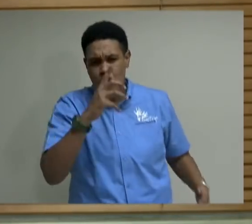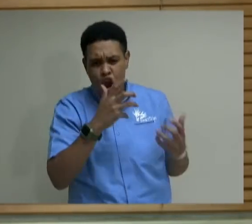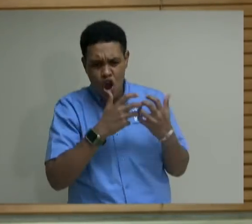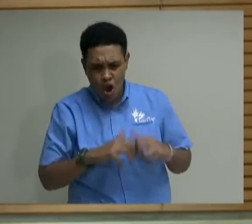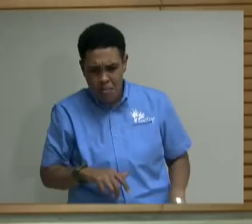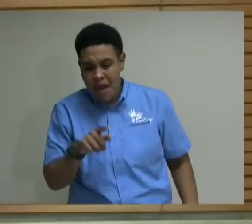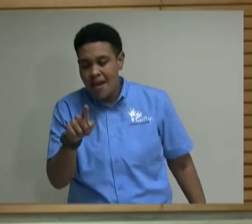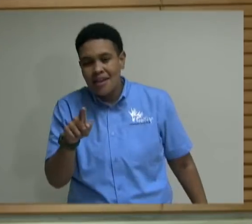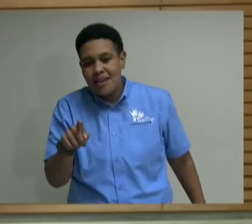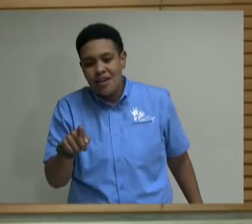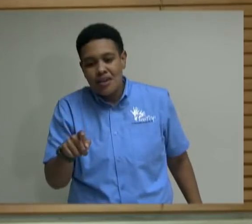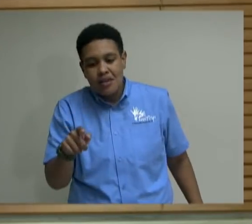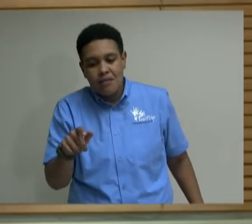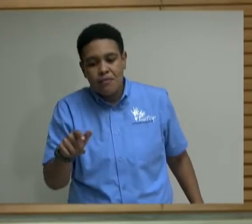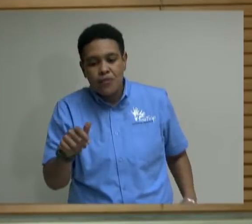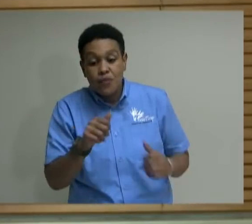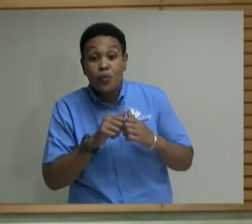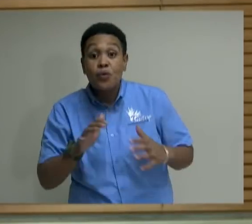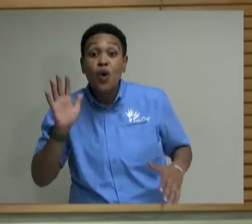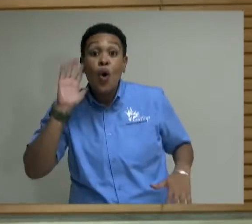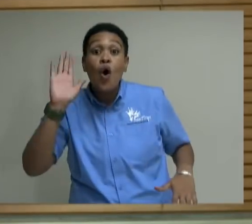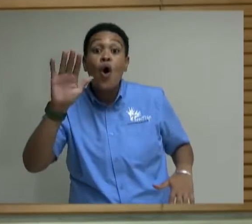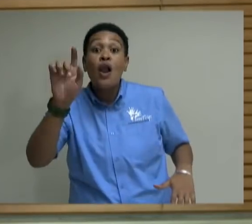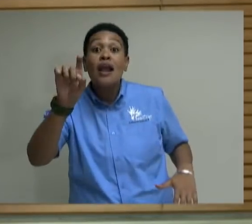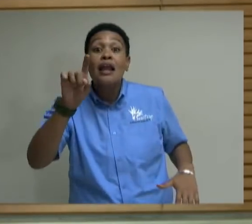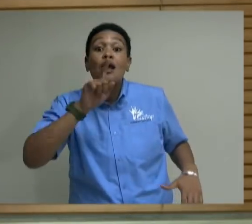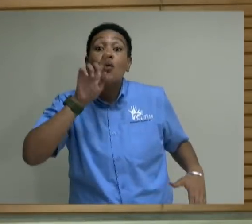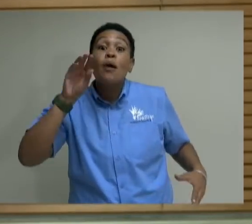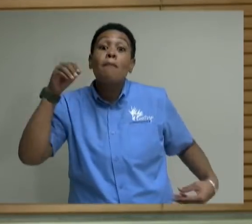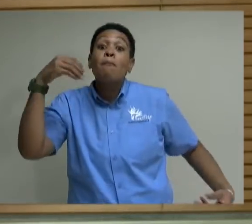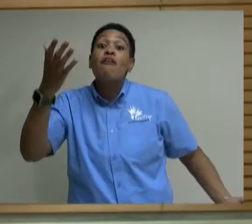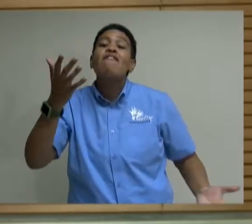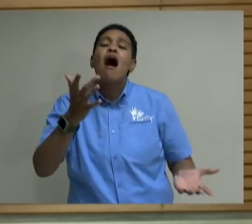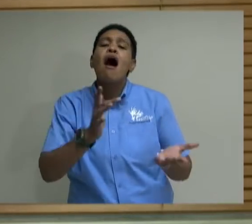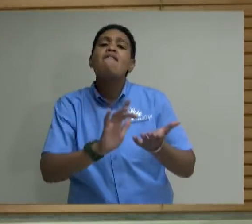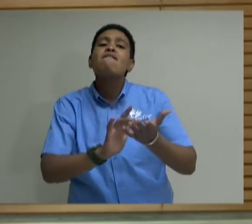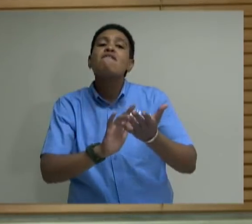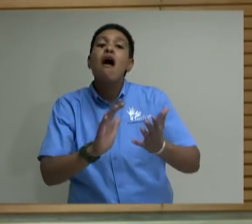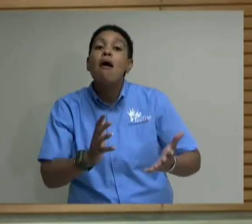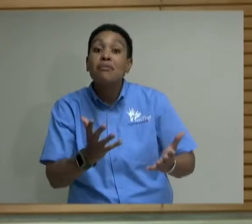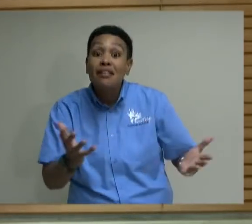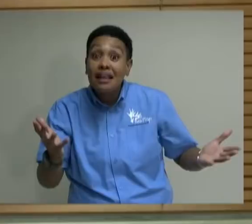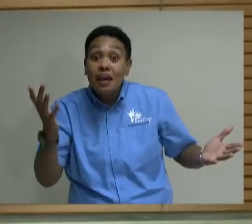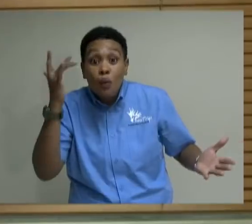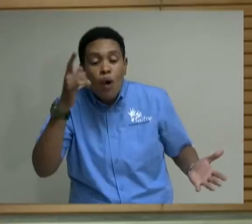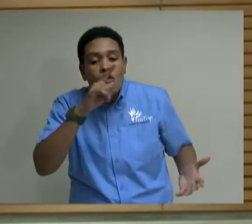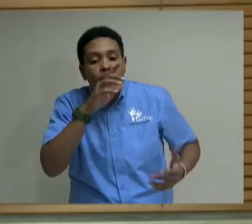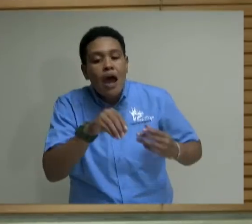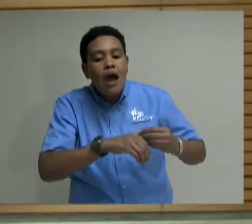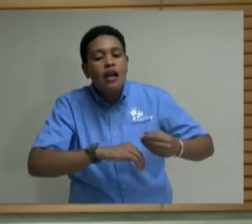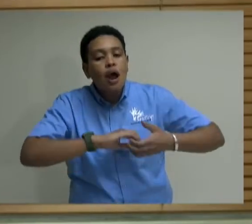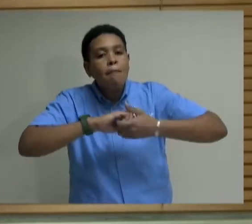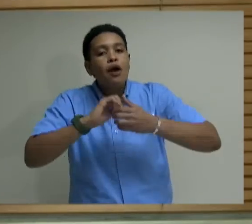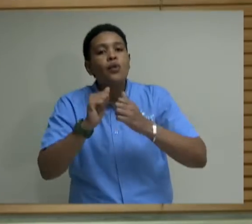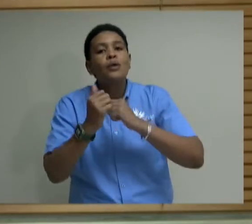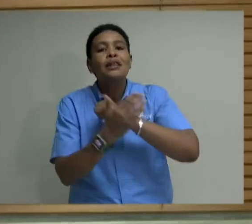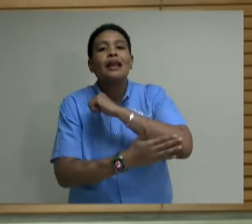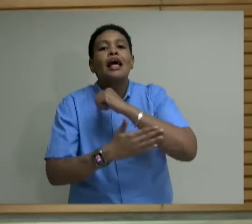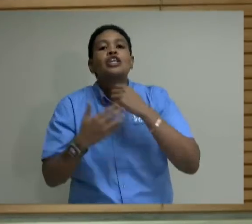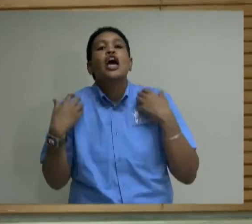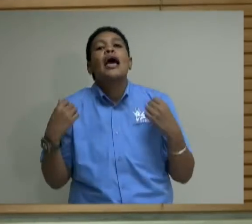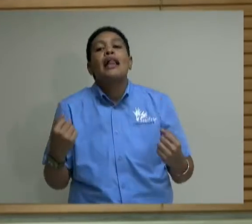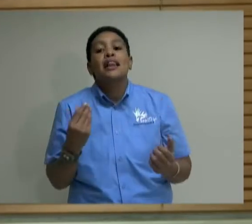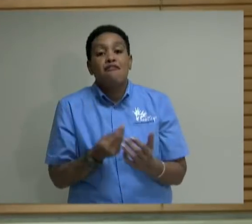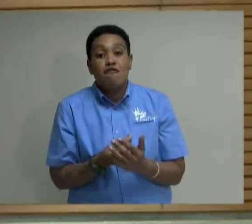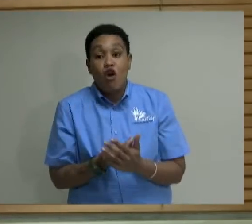will not be without all of your needs. We provide the pharmaceutical needs also, because there's a partnership with the National Health Fund, where